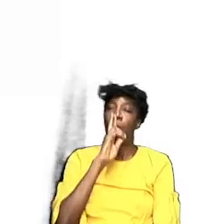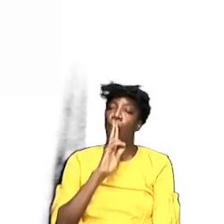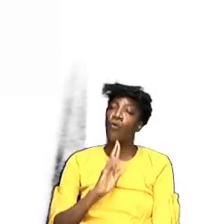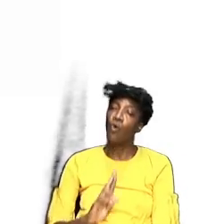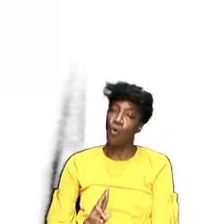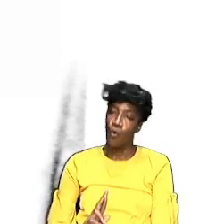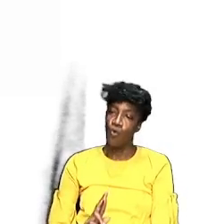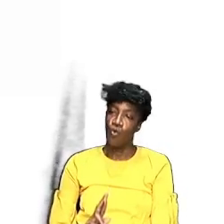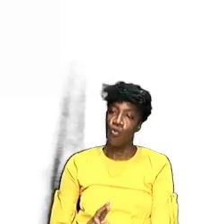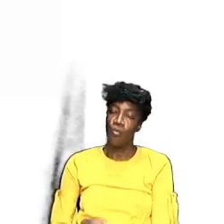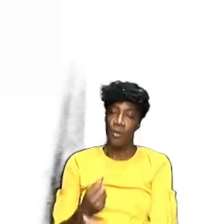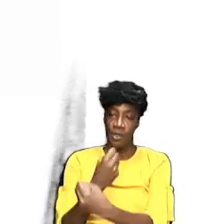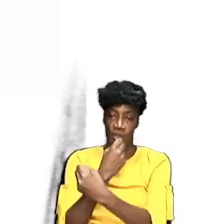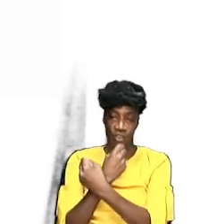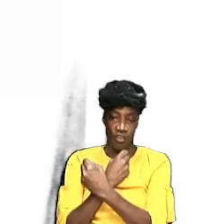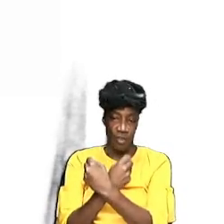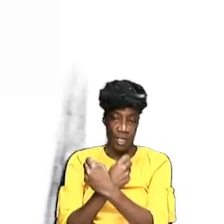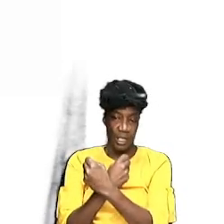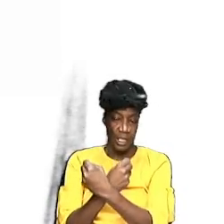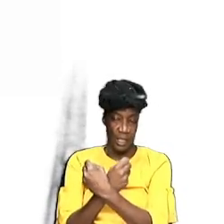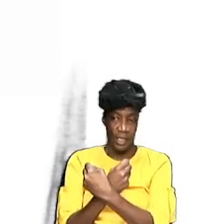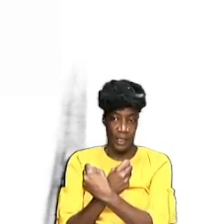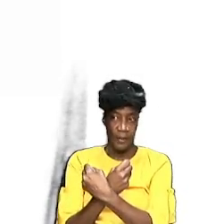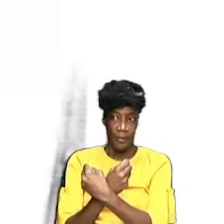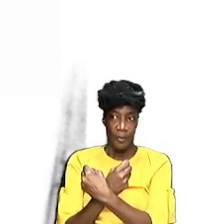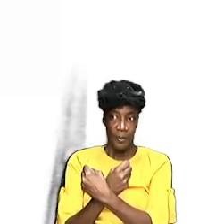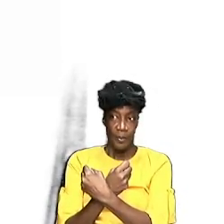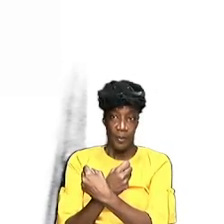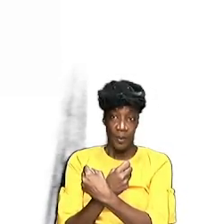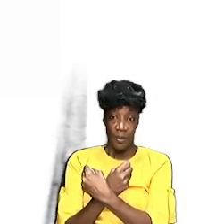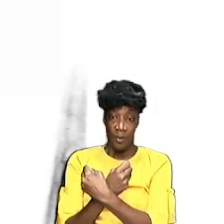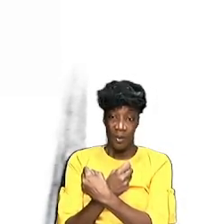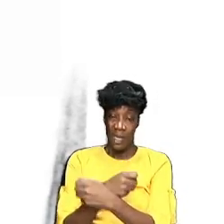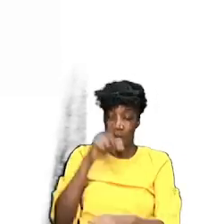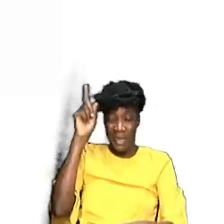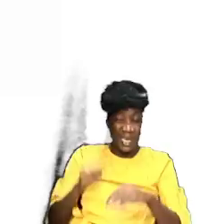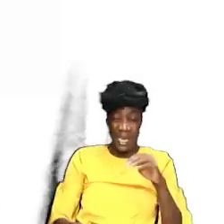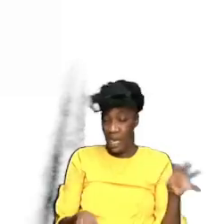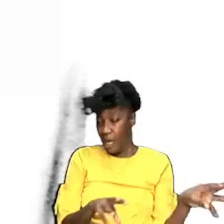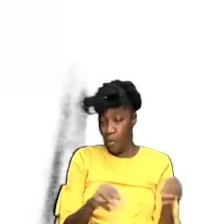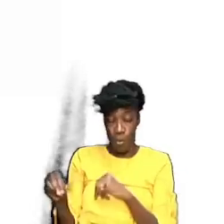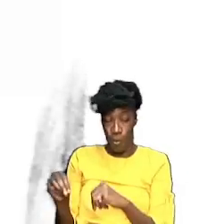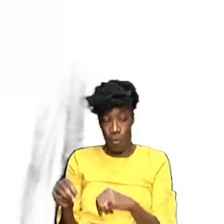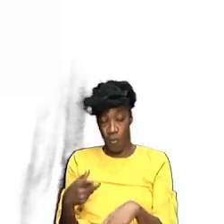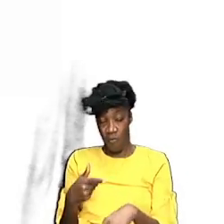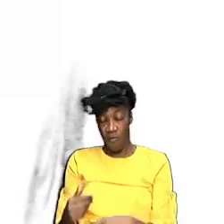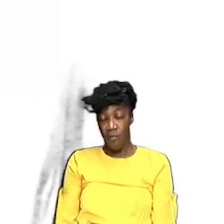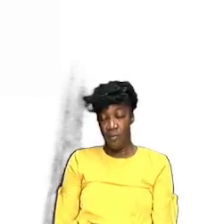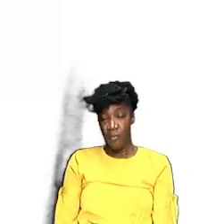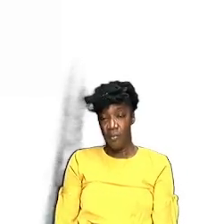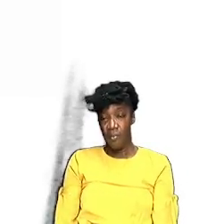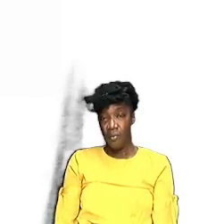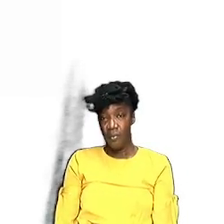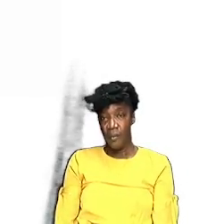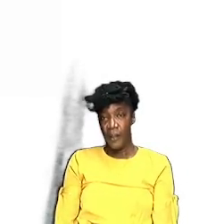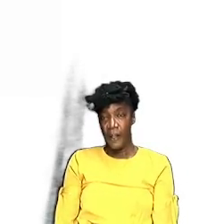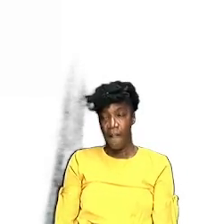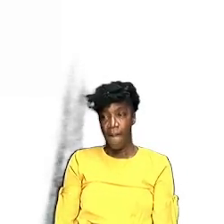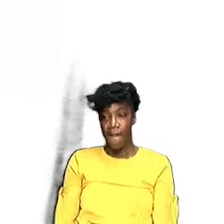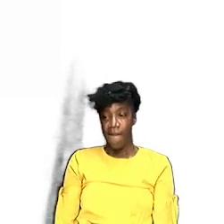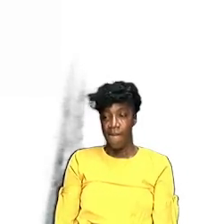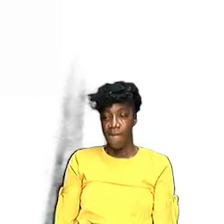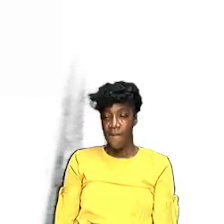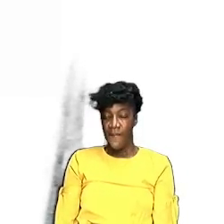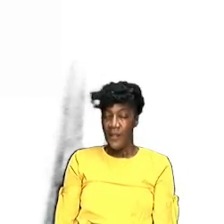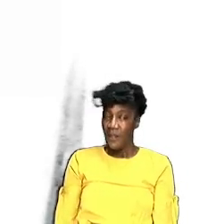a Roman guard. It's believed that the guard, he was chained to him so he could not move. Amen. And it's based on this that